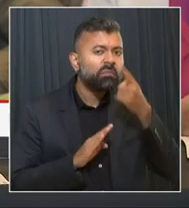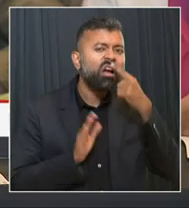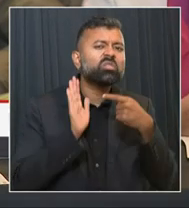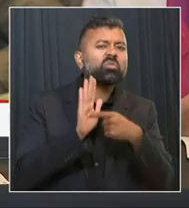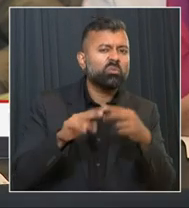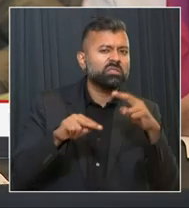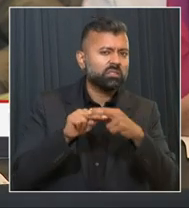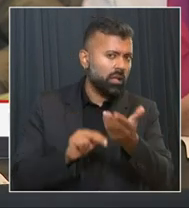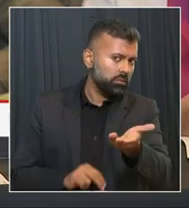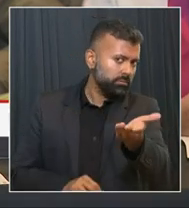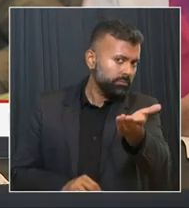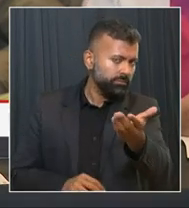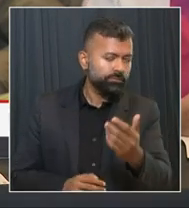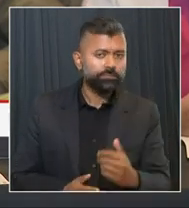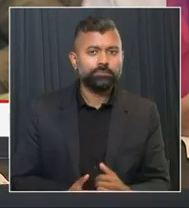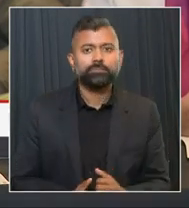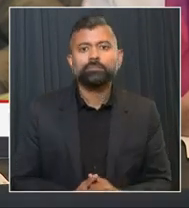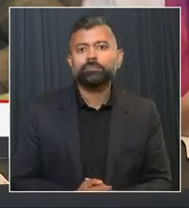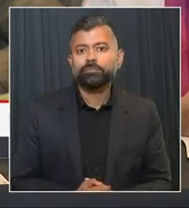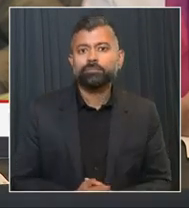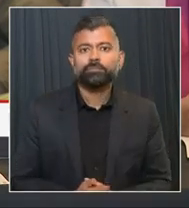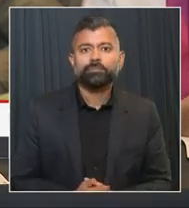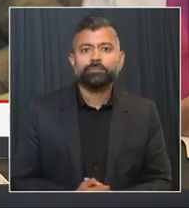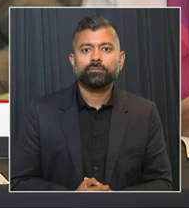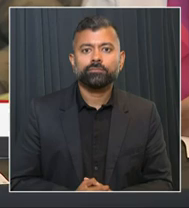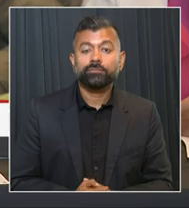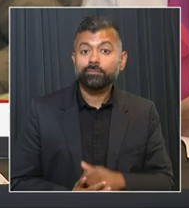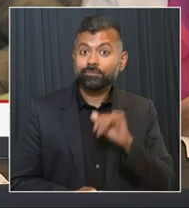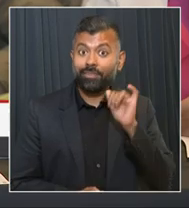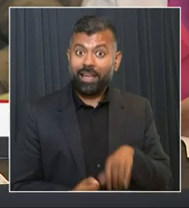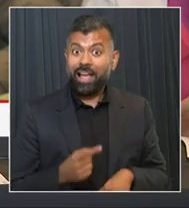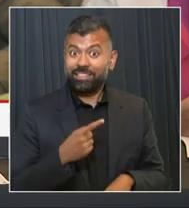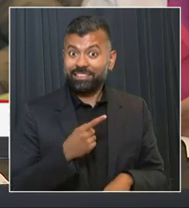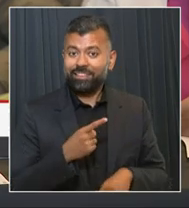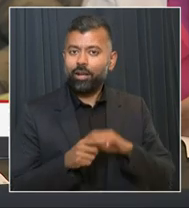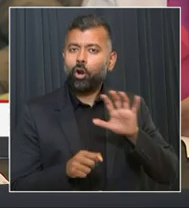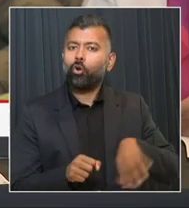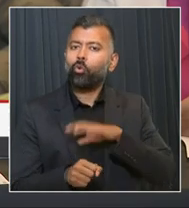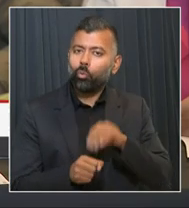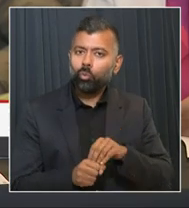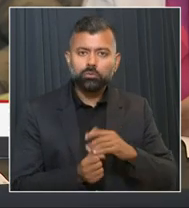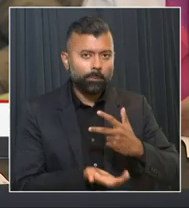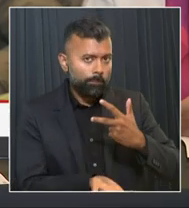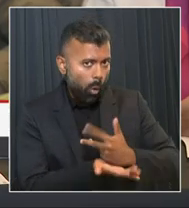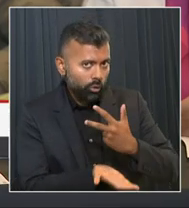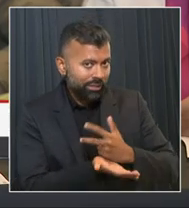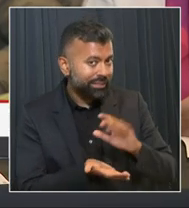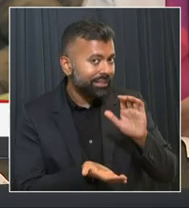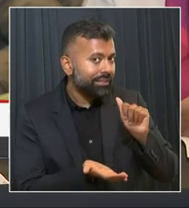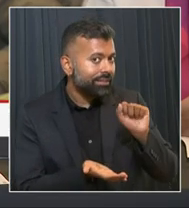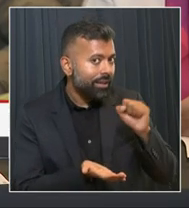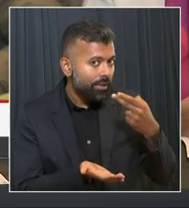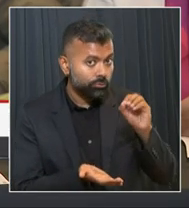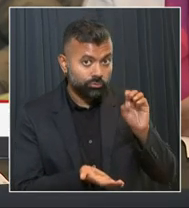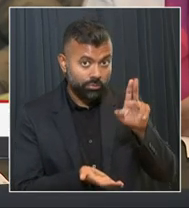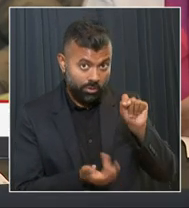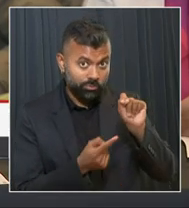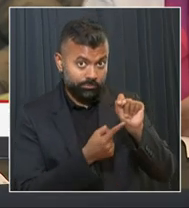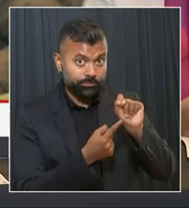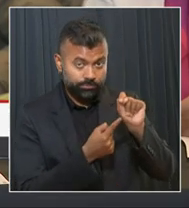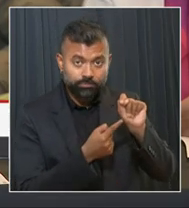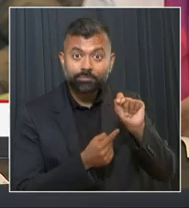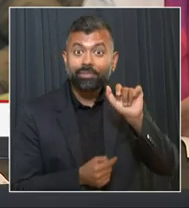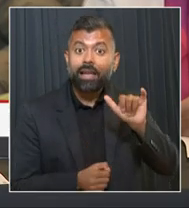the parking cash out. That includes some of the cost related to our